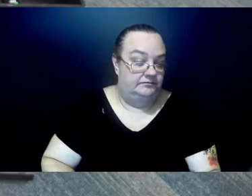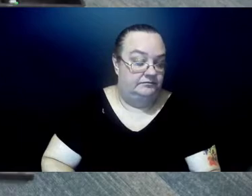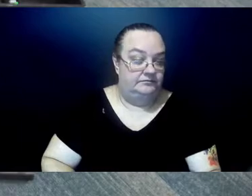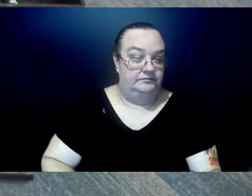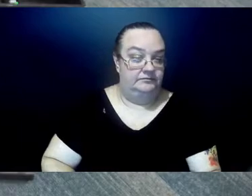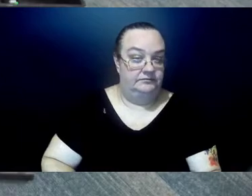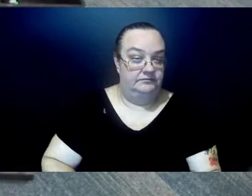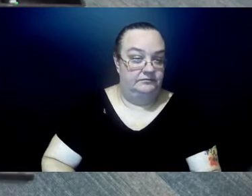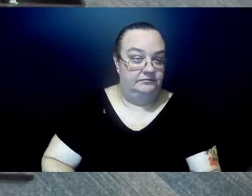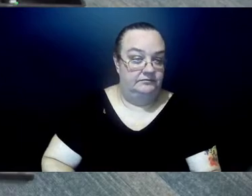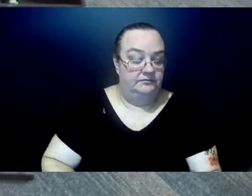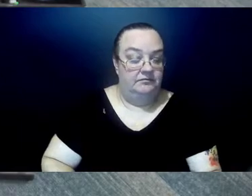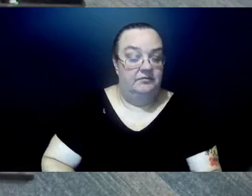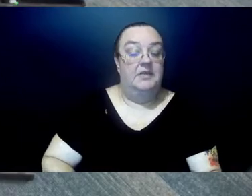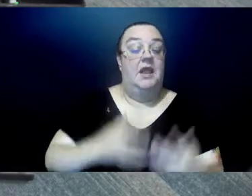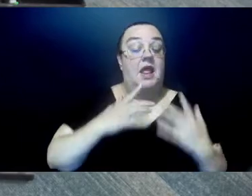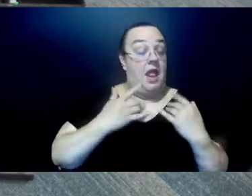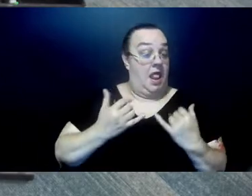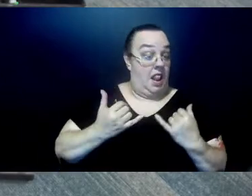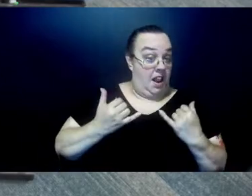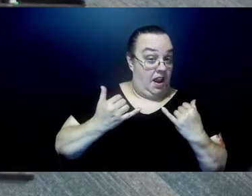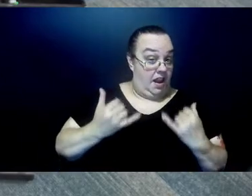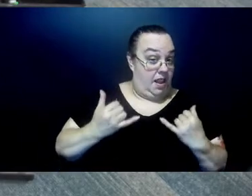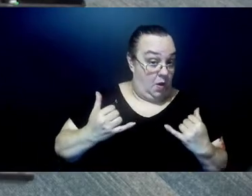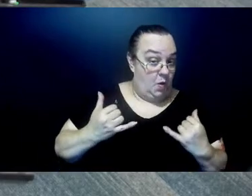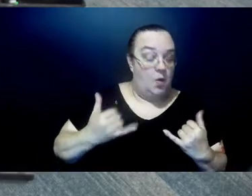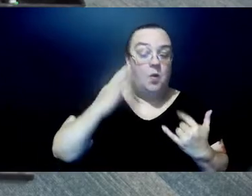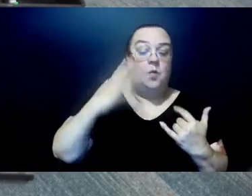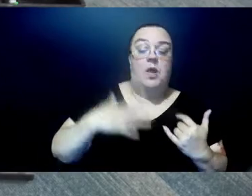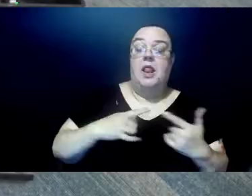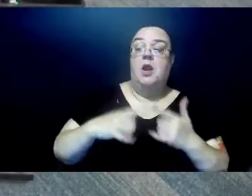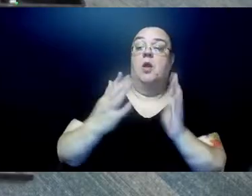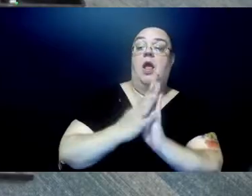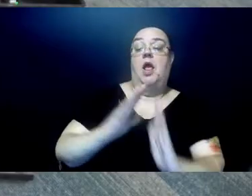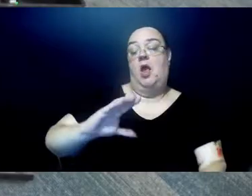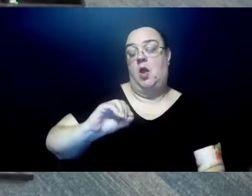But this time, I'd like to ask Corporal